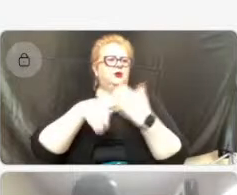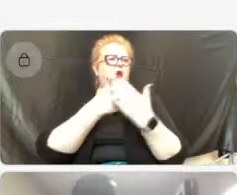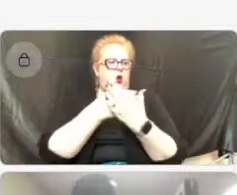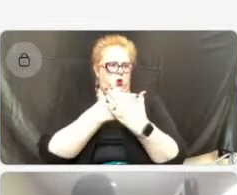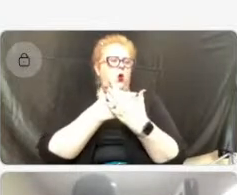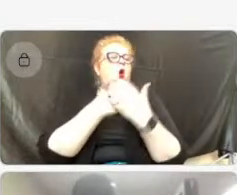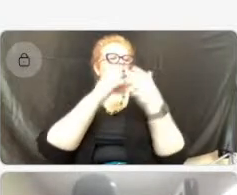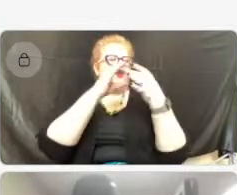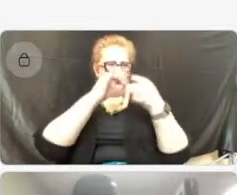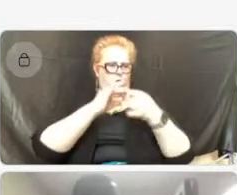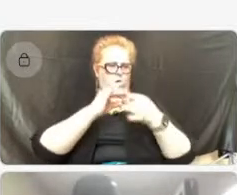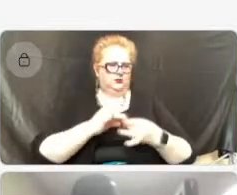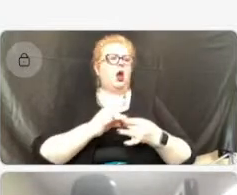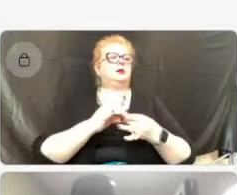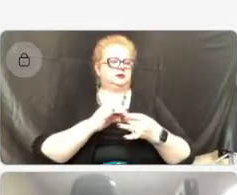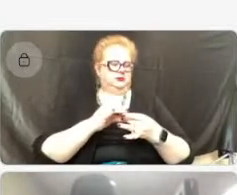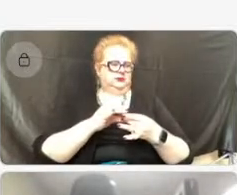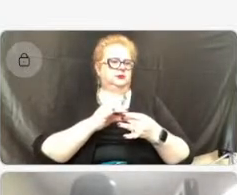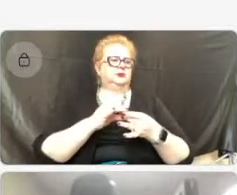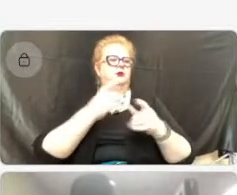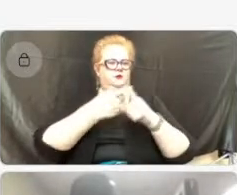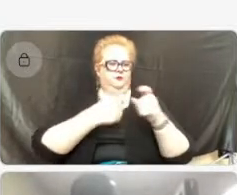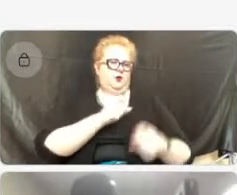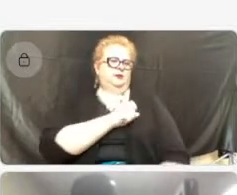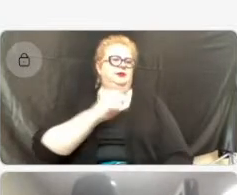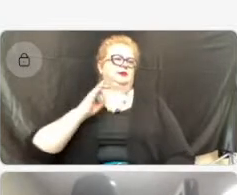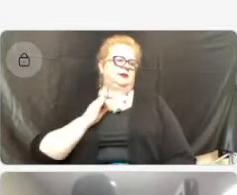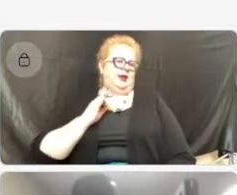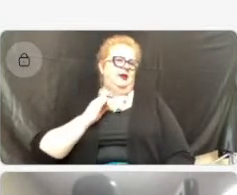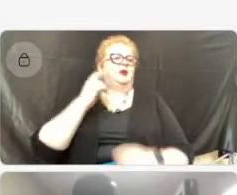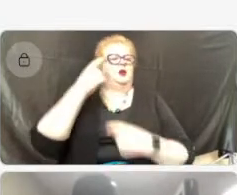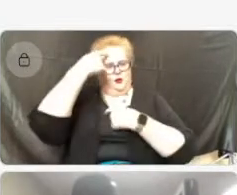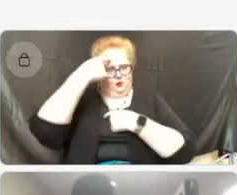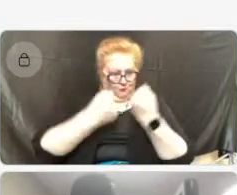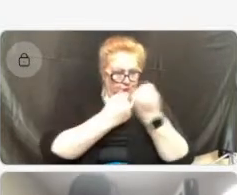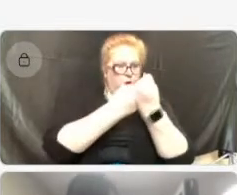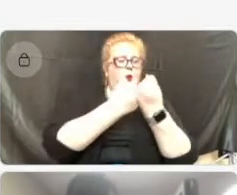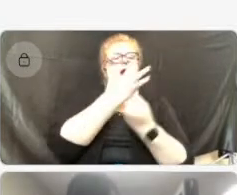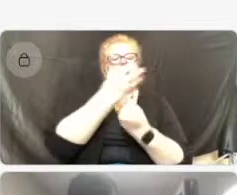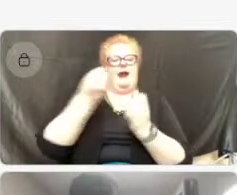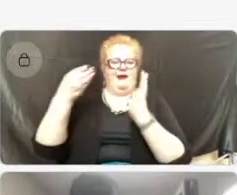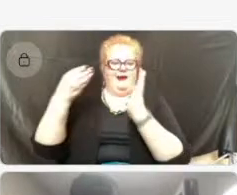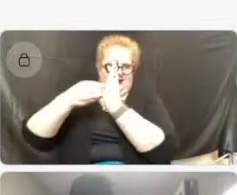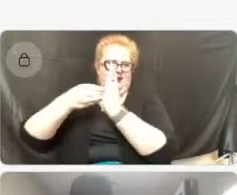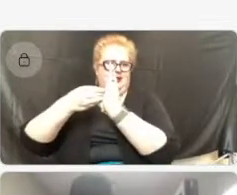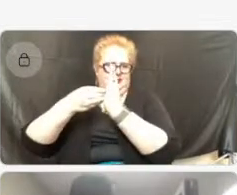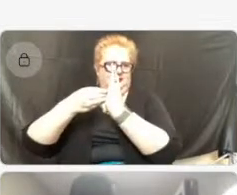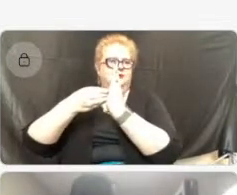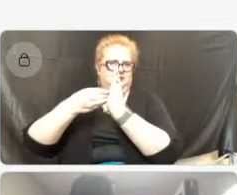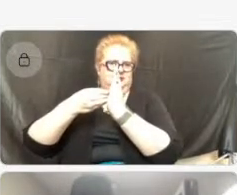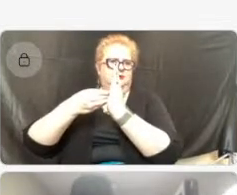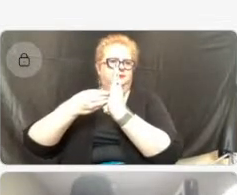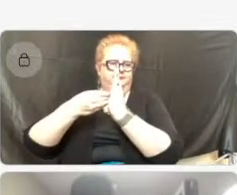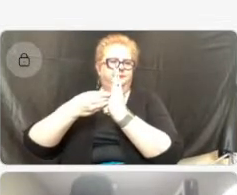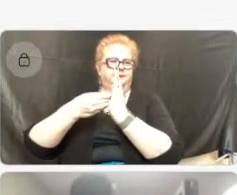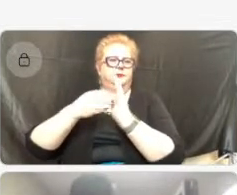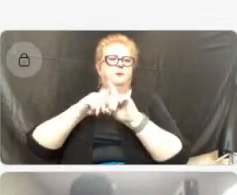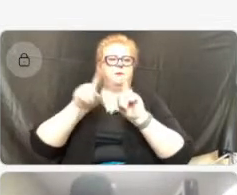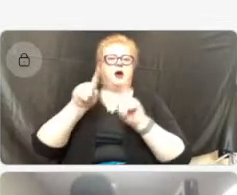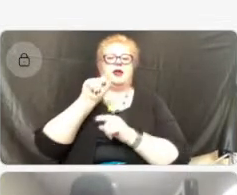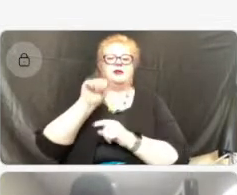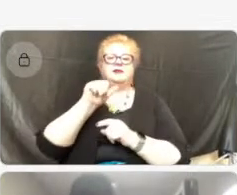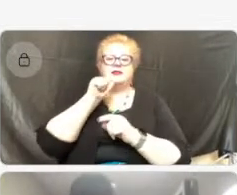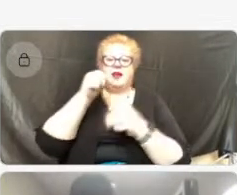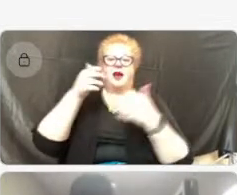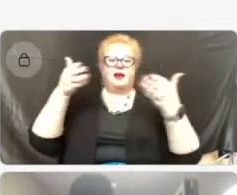of from the staff, for and against items. But if it's not here,